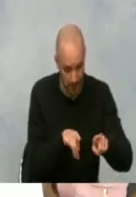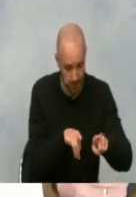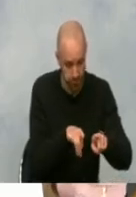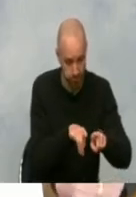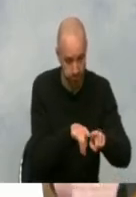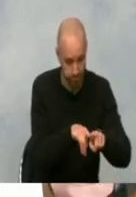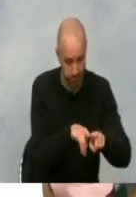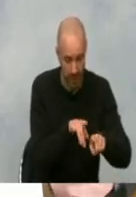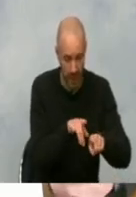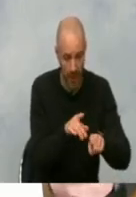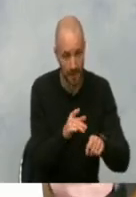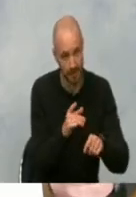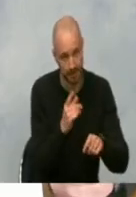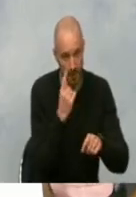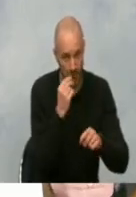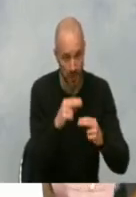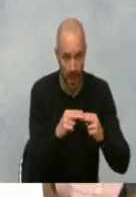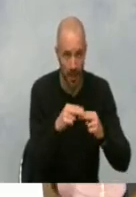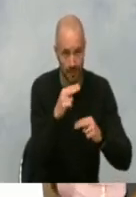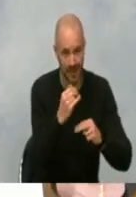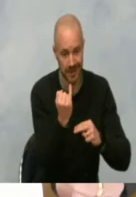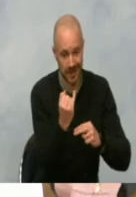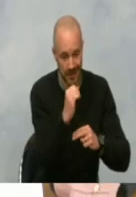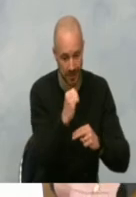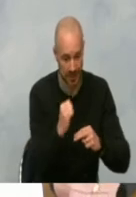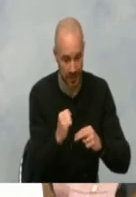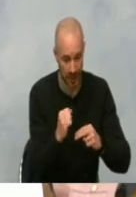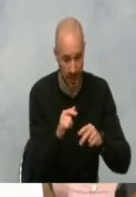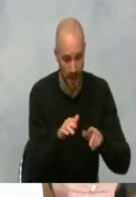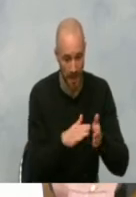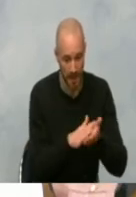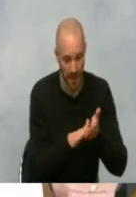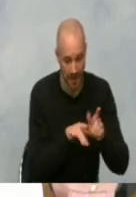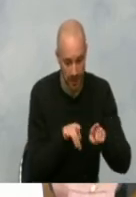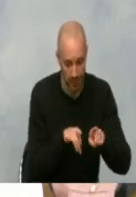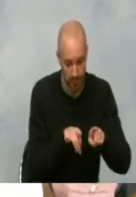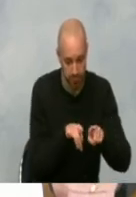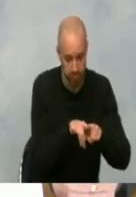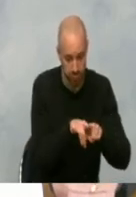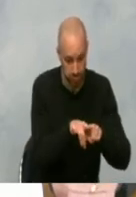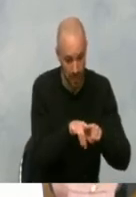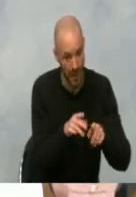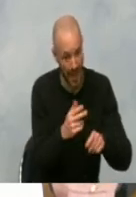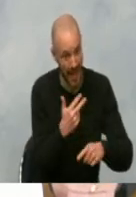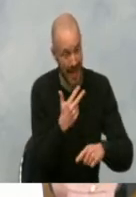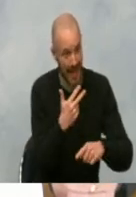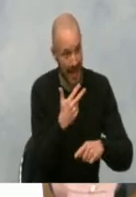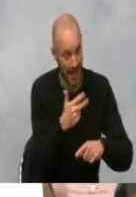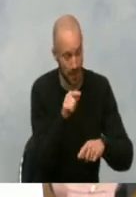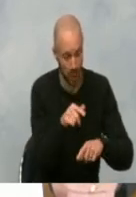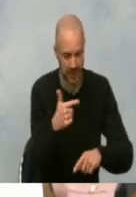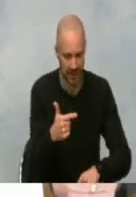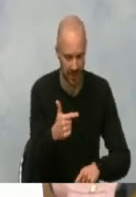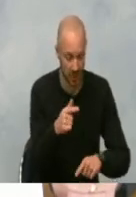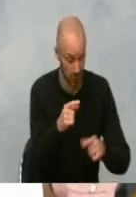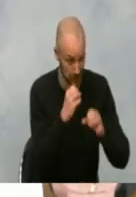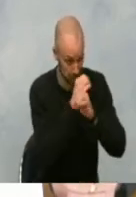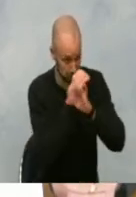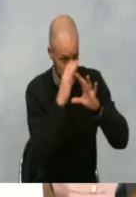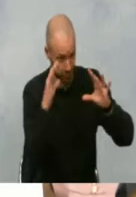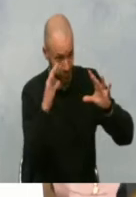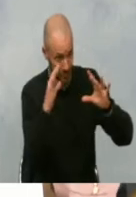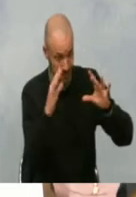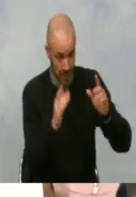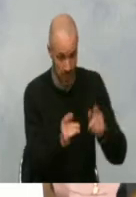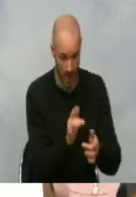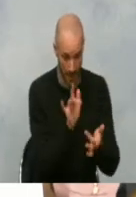of 6% would close the gap by 8.7%. So you see the picture there. The columns in the middle,